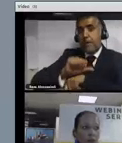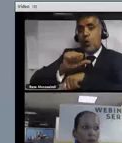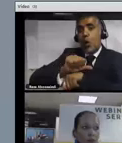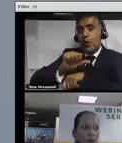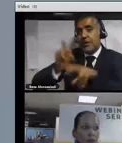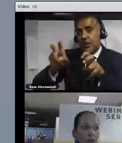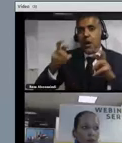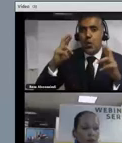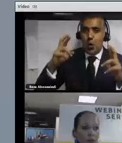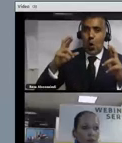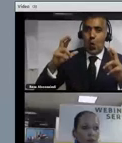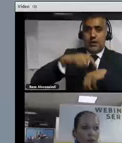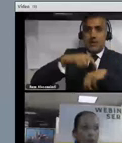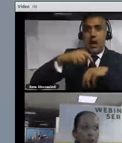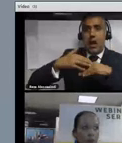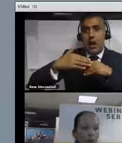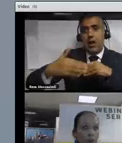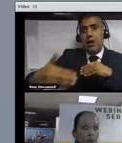time,